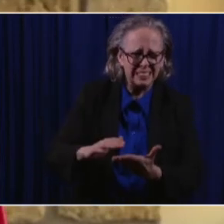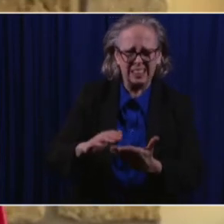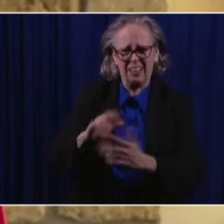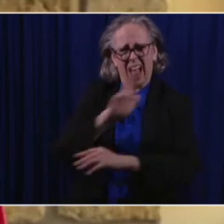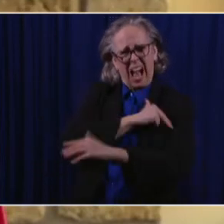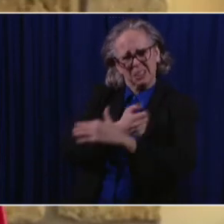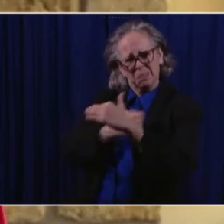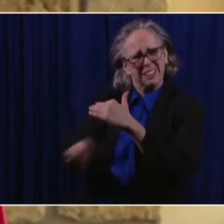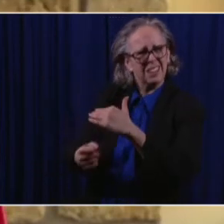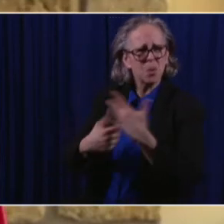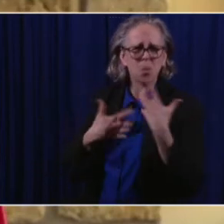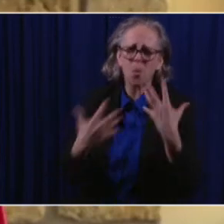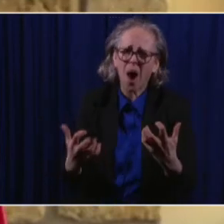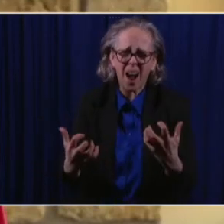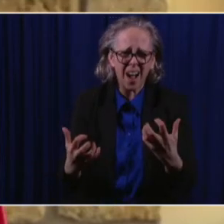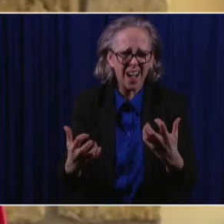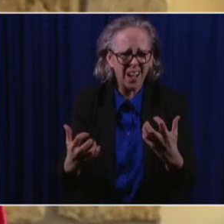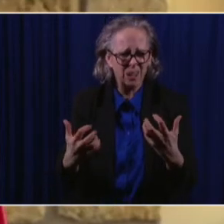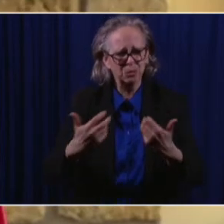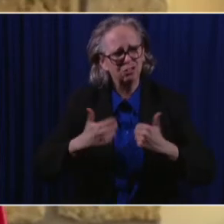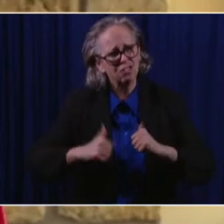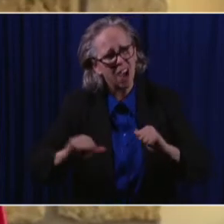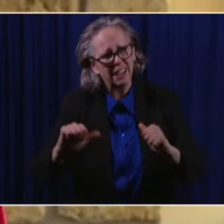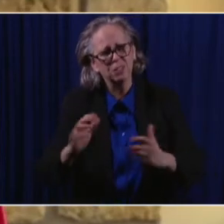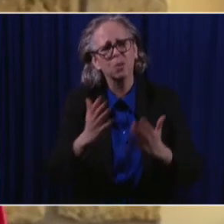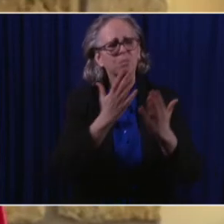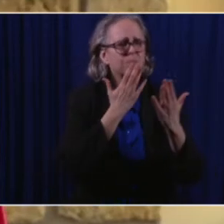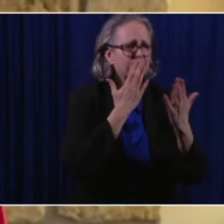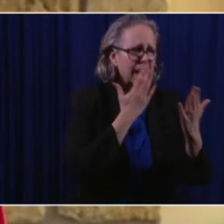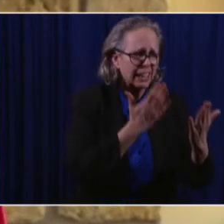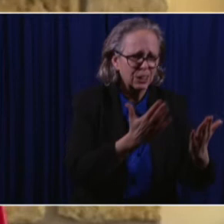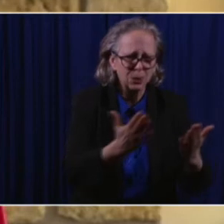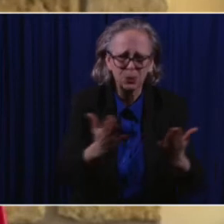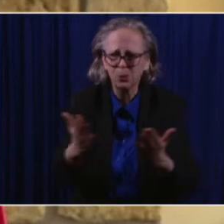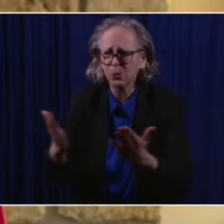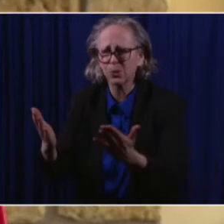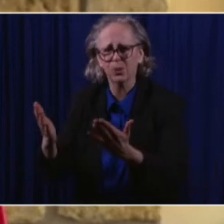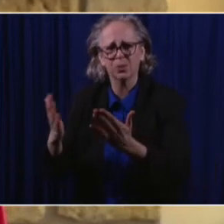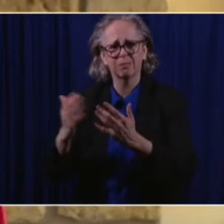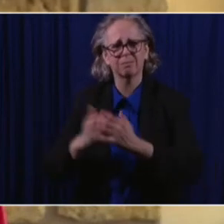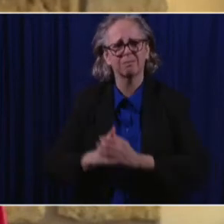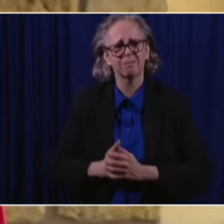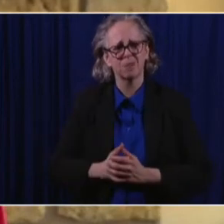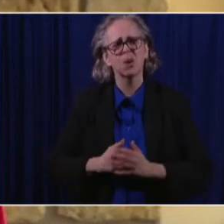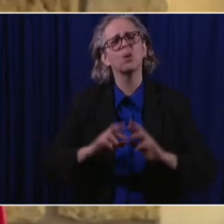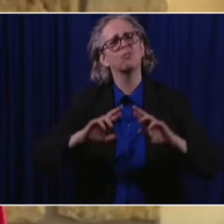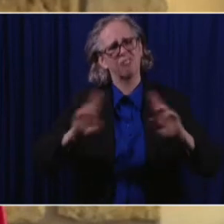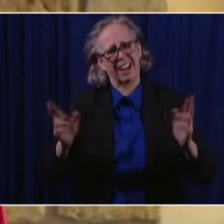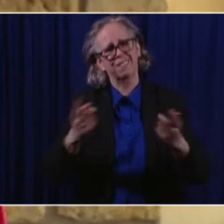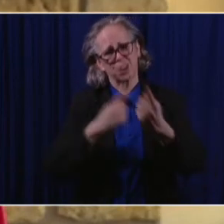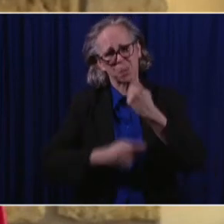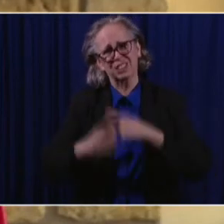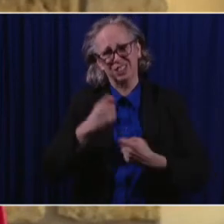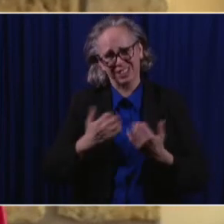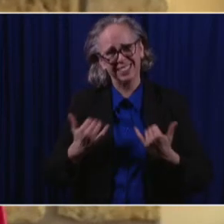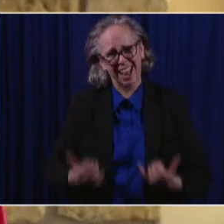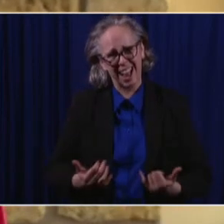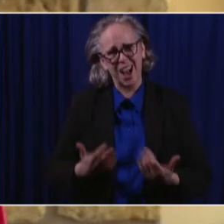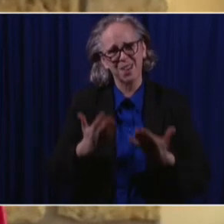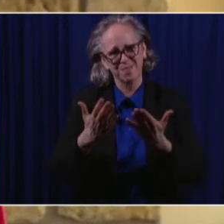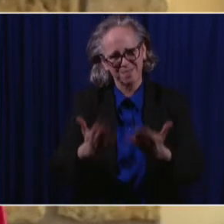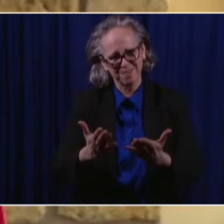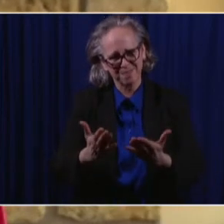be treated. Thank you very much. We'll go to the questions. Anybody in the media for questions for